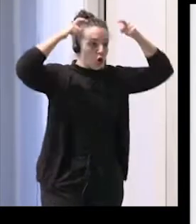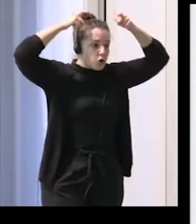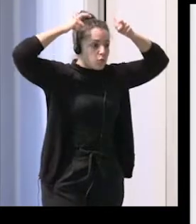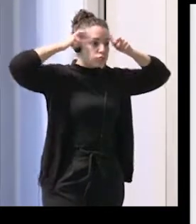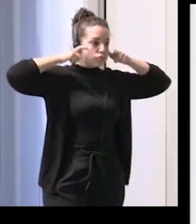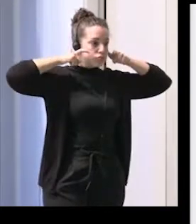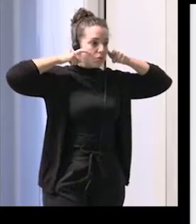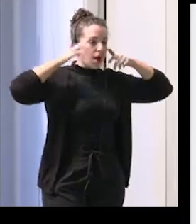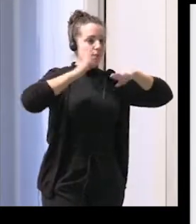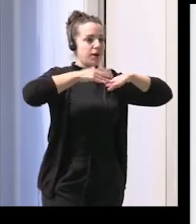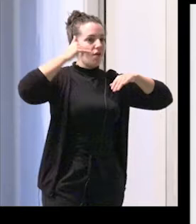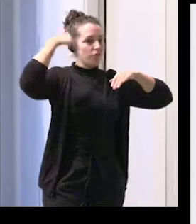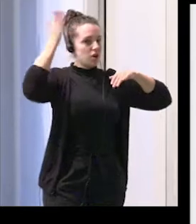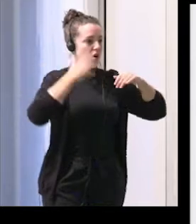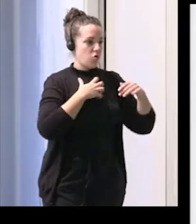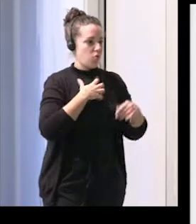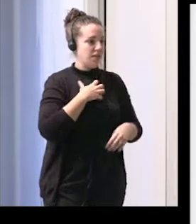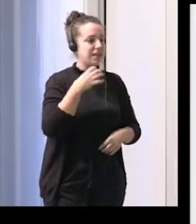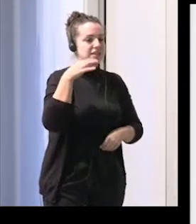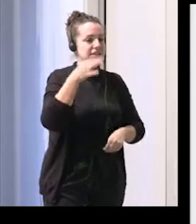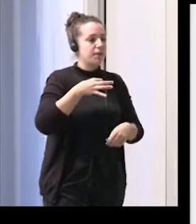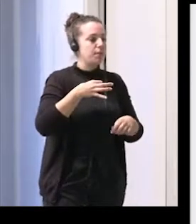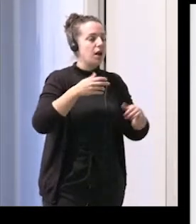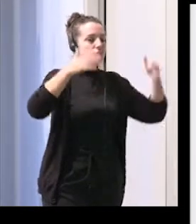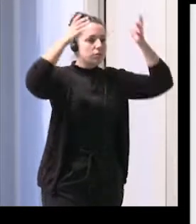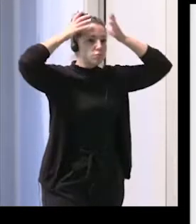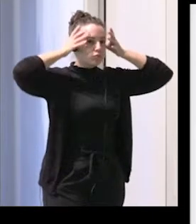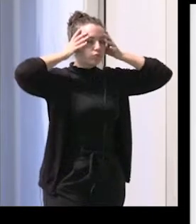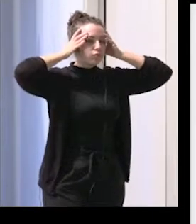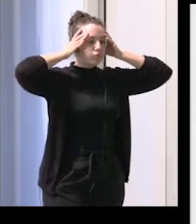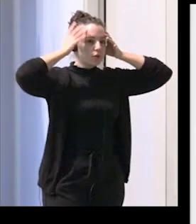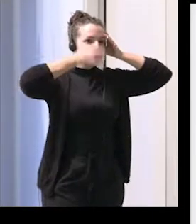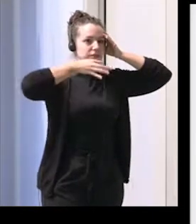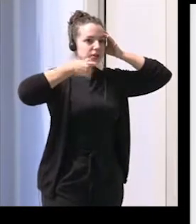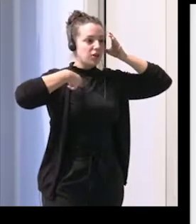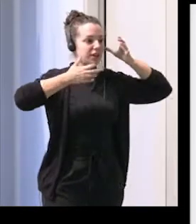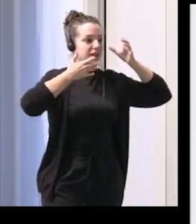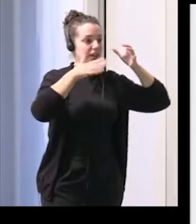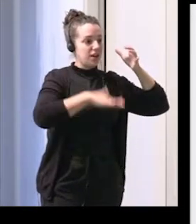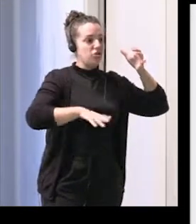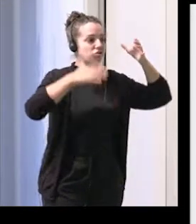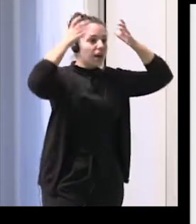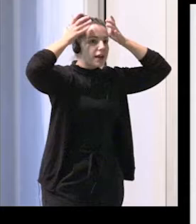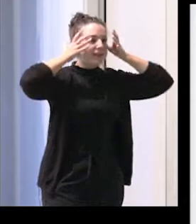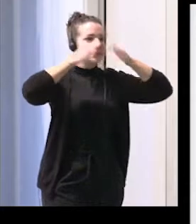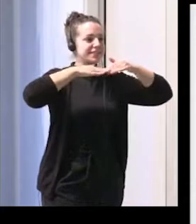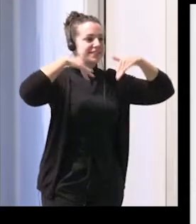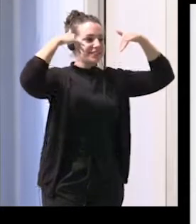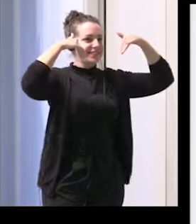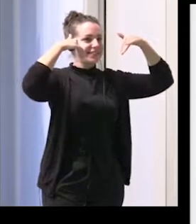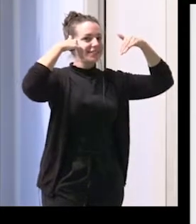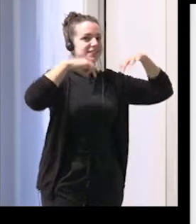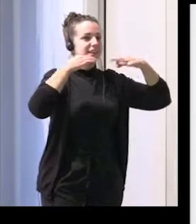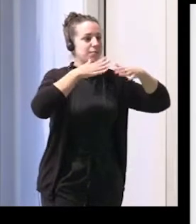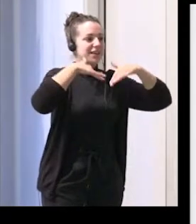they're always in the right position. And they're always smiling when we do this, not necessarily. We present very